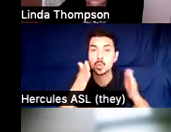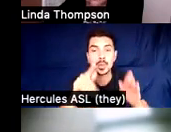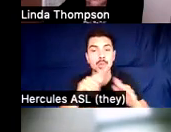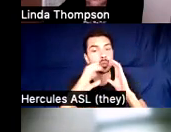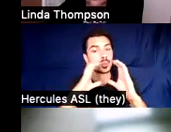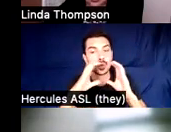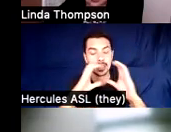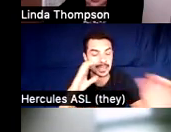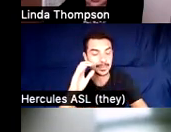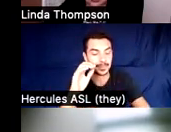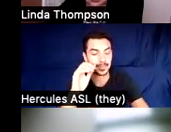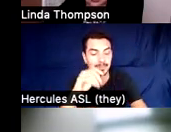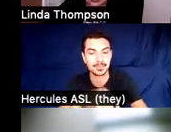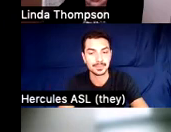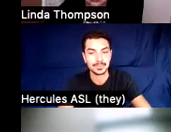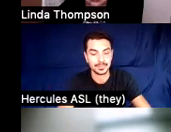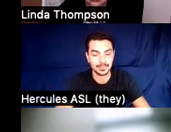communicate.